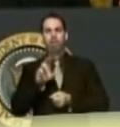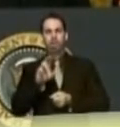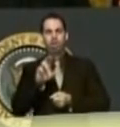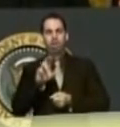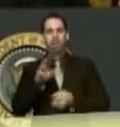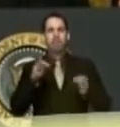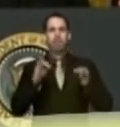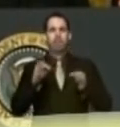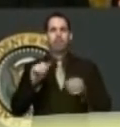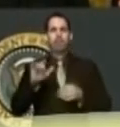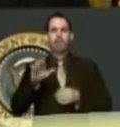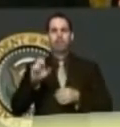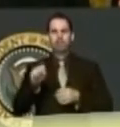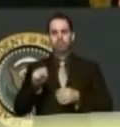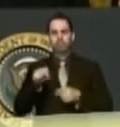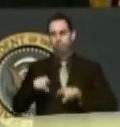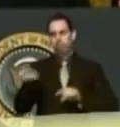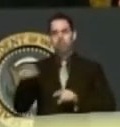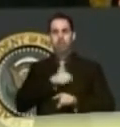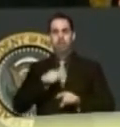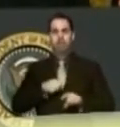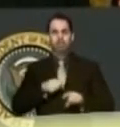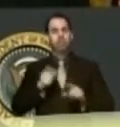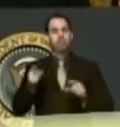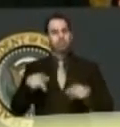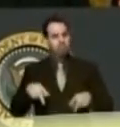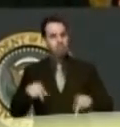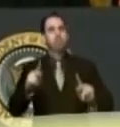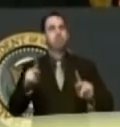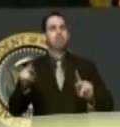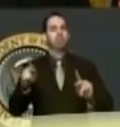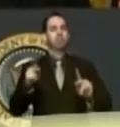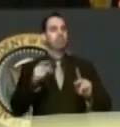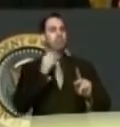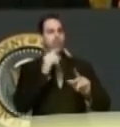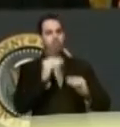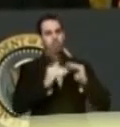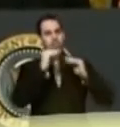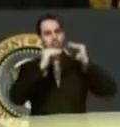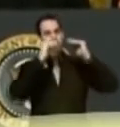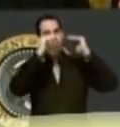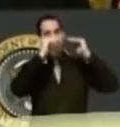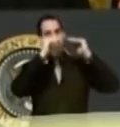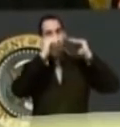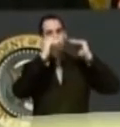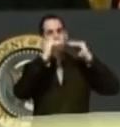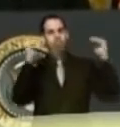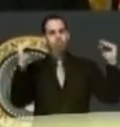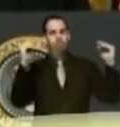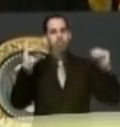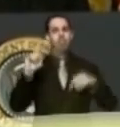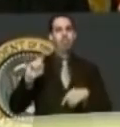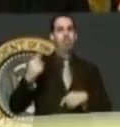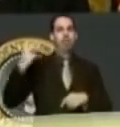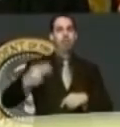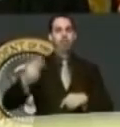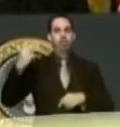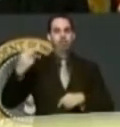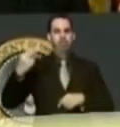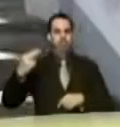Apelaciones cuando era senador, lo que posibilitó que eventualmente llegara al Supremo Federal como la primera hispana en la historia en